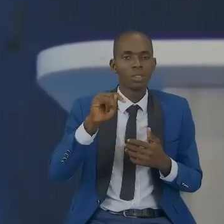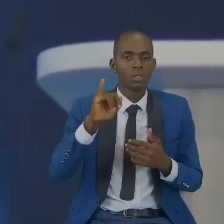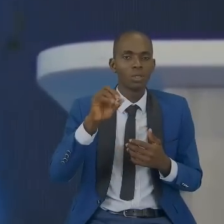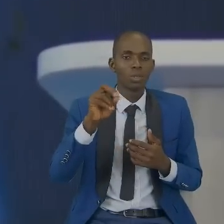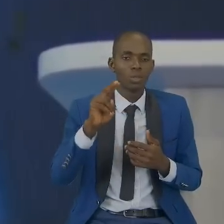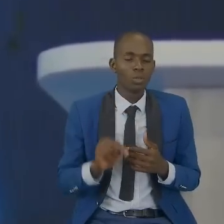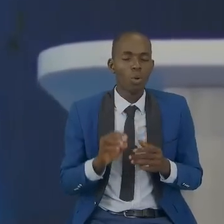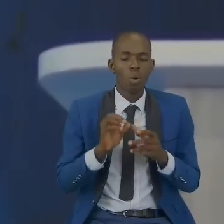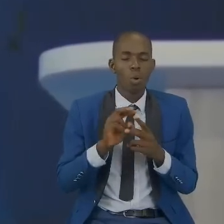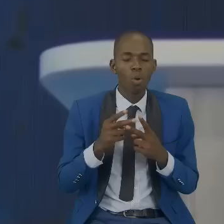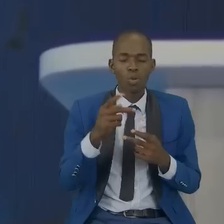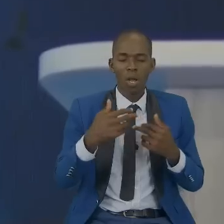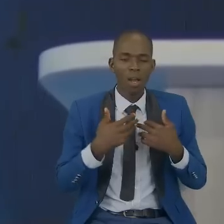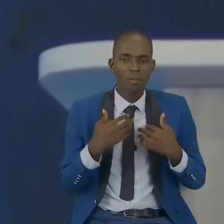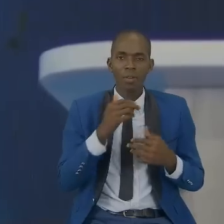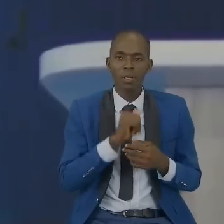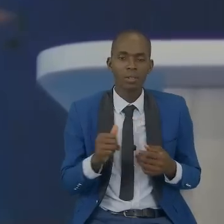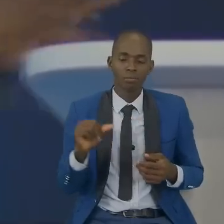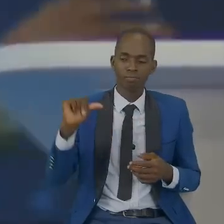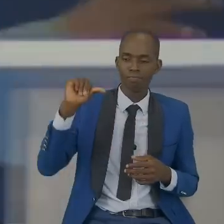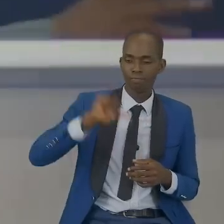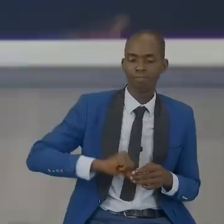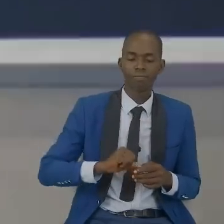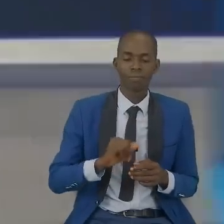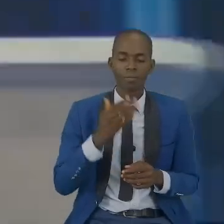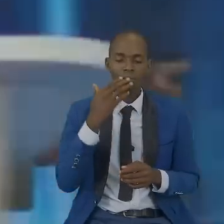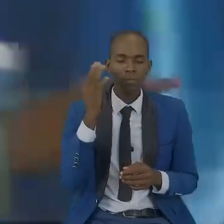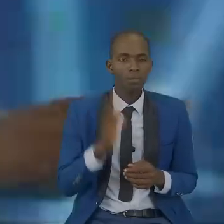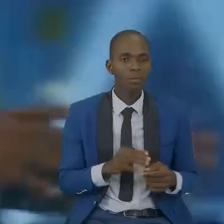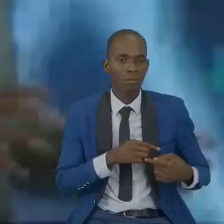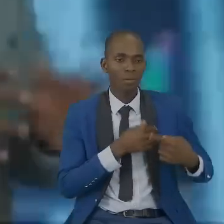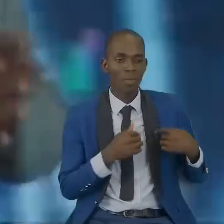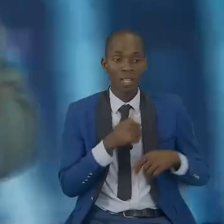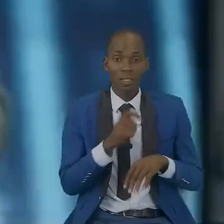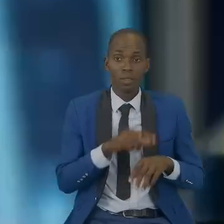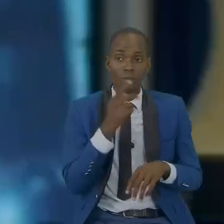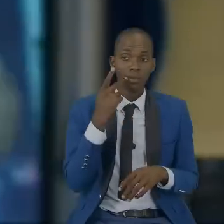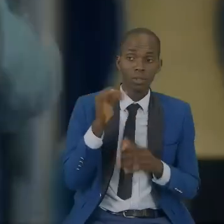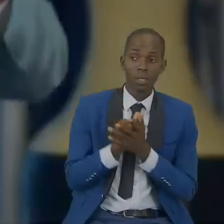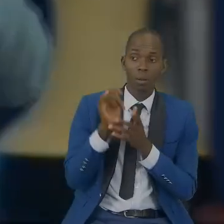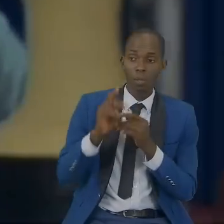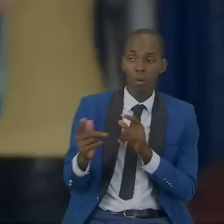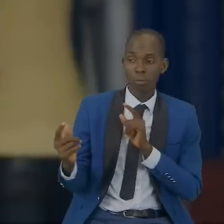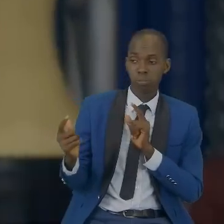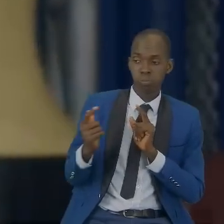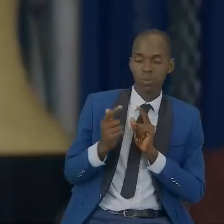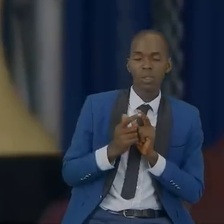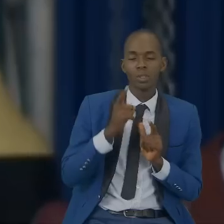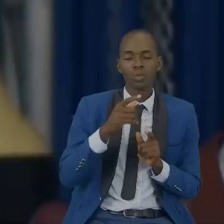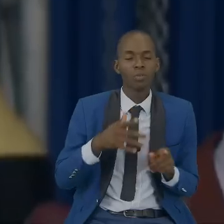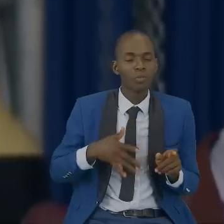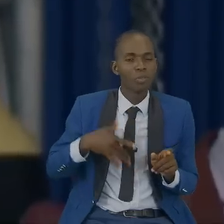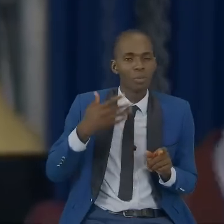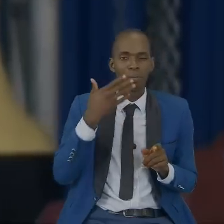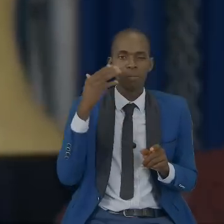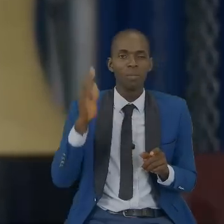heart, condemned heart? And every time you see that person, you feel guilty. Are you a minister? Are